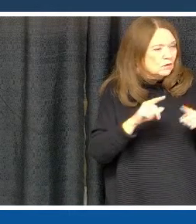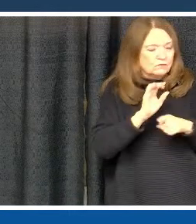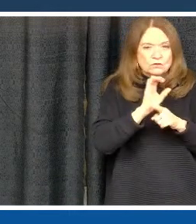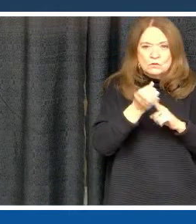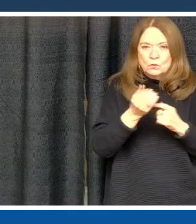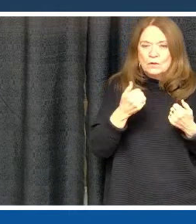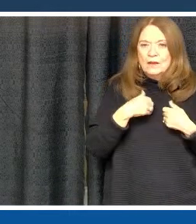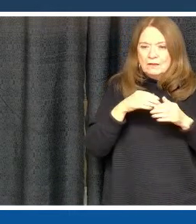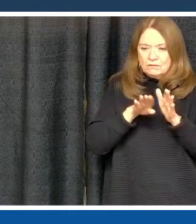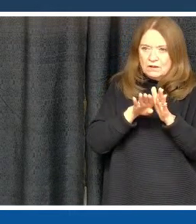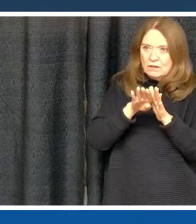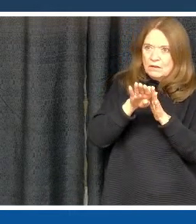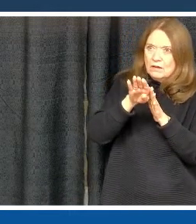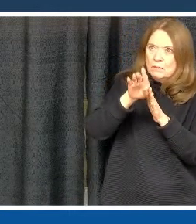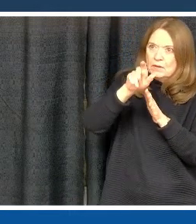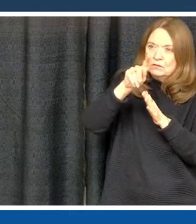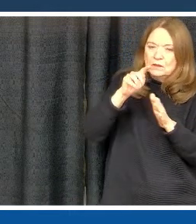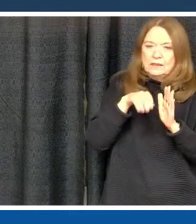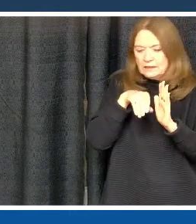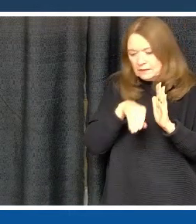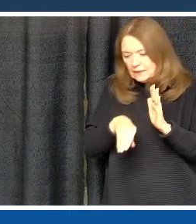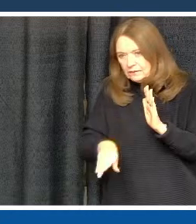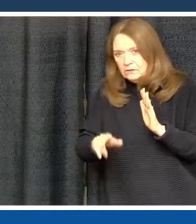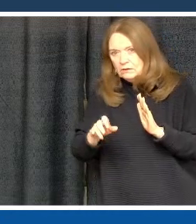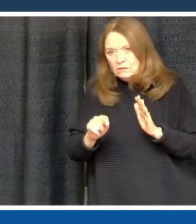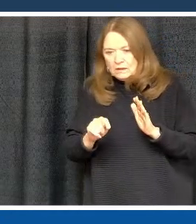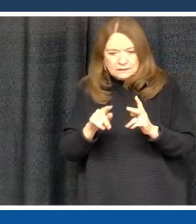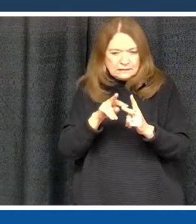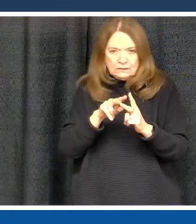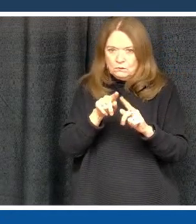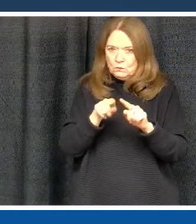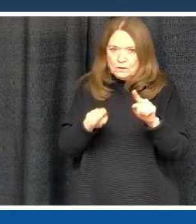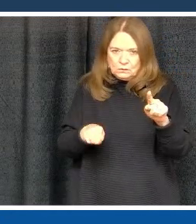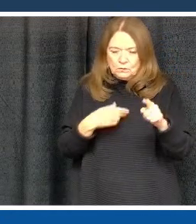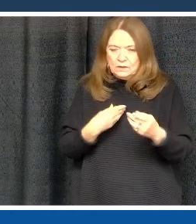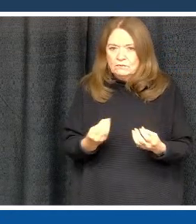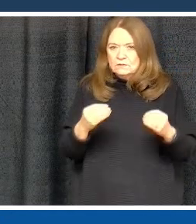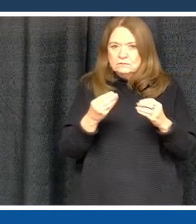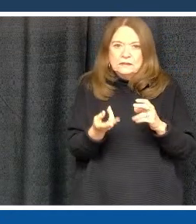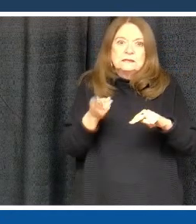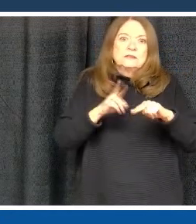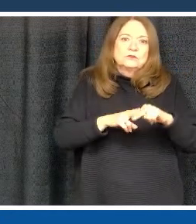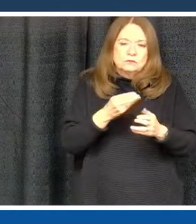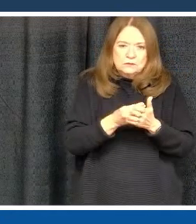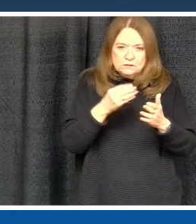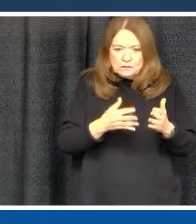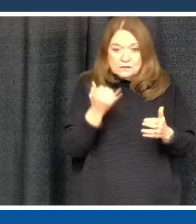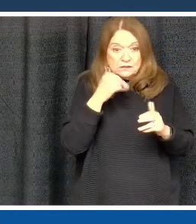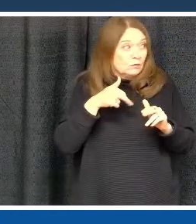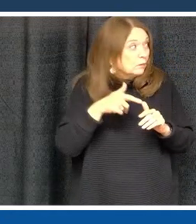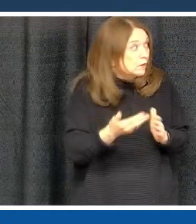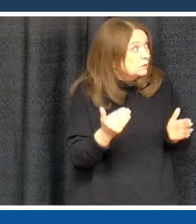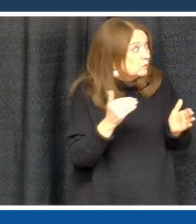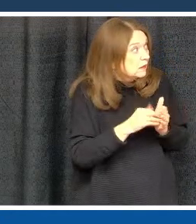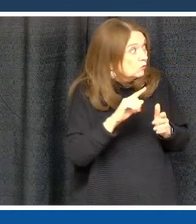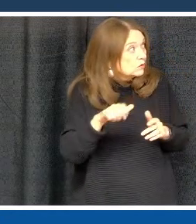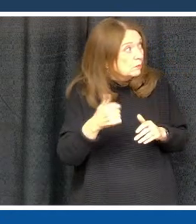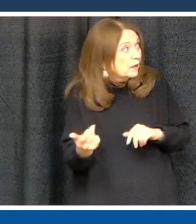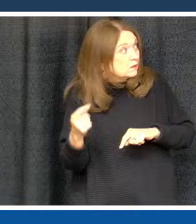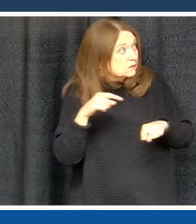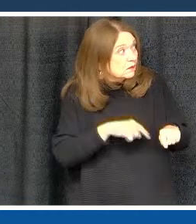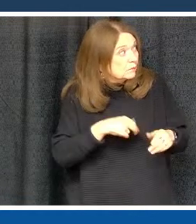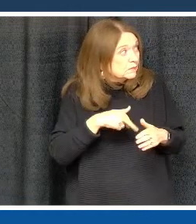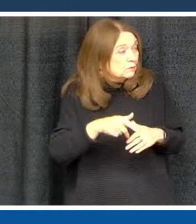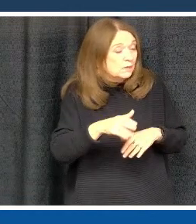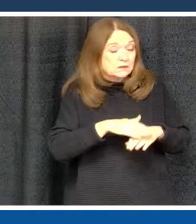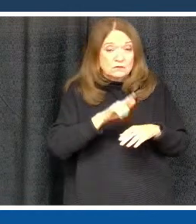got an uphill lot and we've got a downhill lot. In either circumstance, we've got additional expense, whether we build these sidewalks again or whether somebody comes in and builds sidewalks on lots